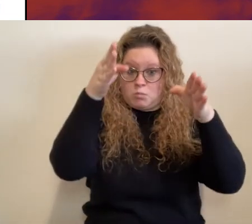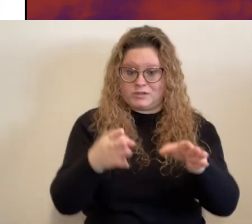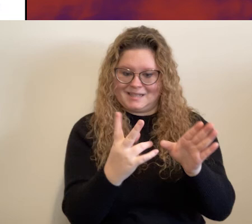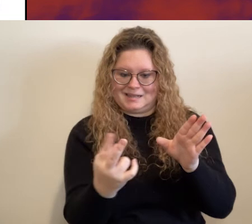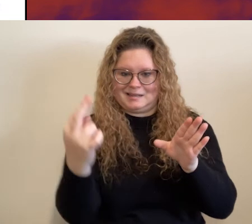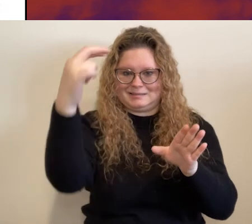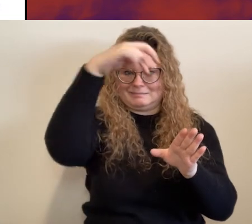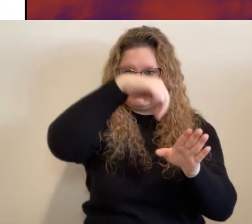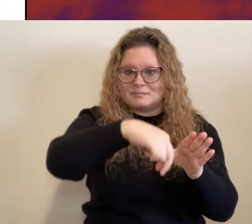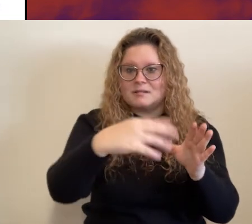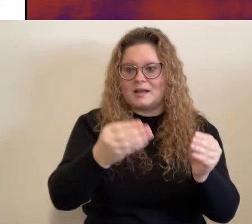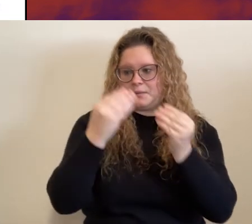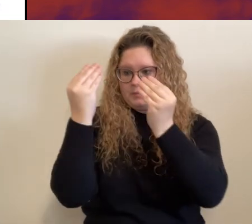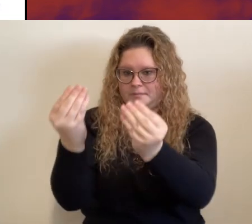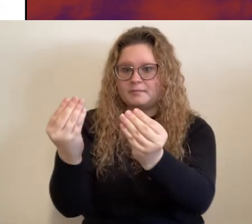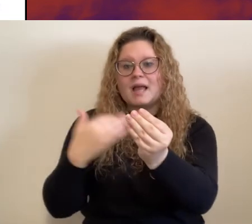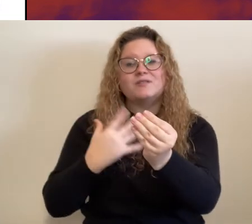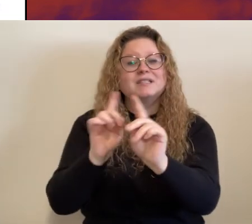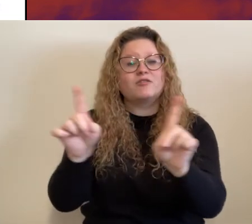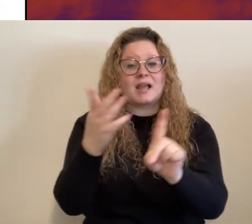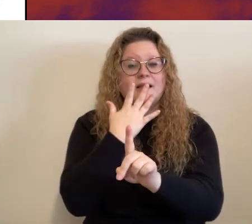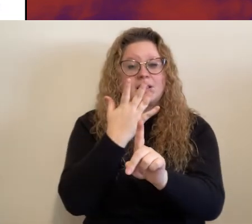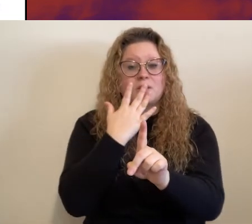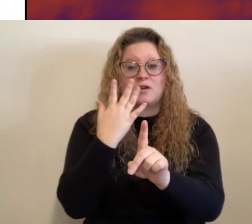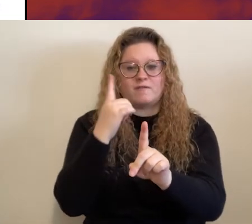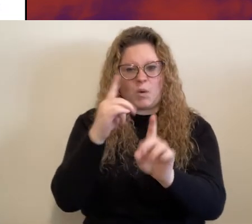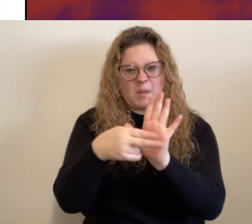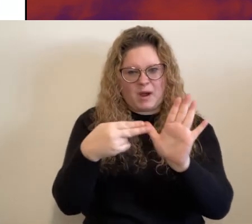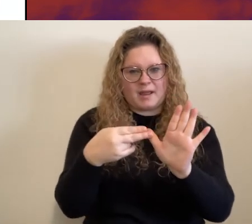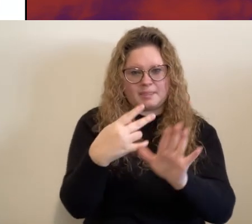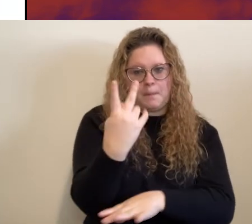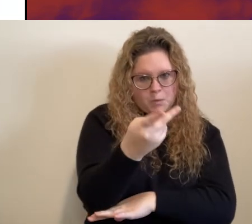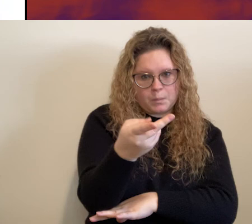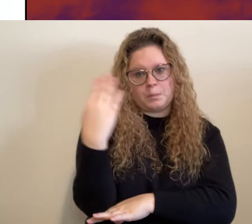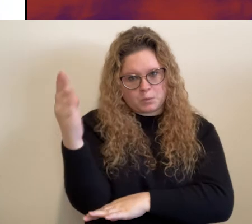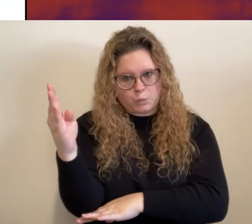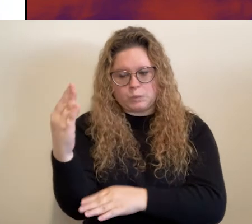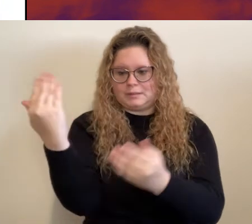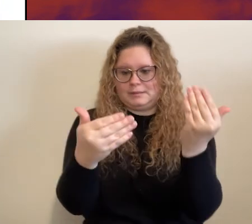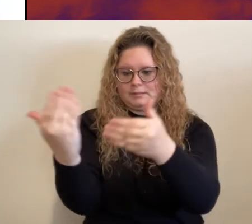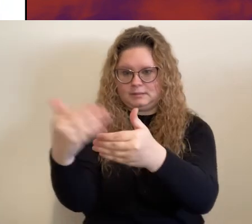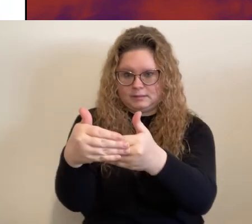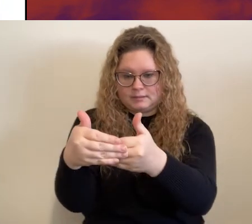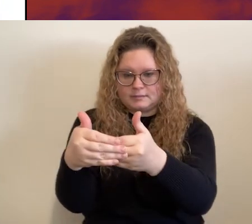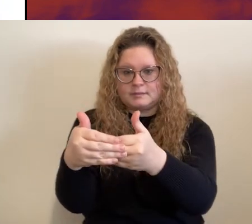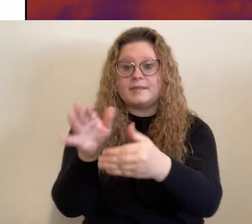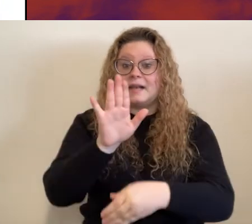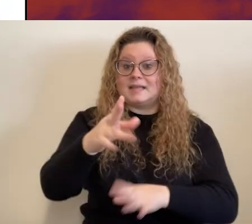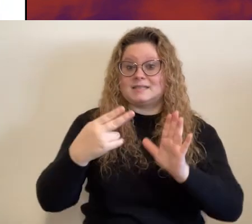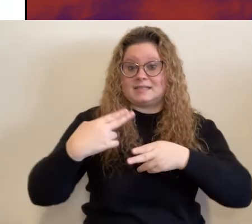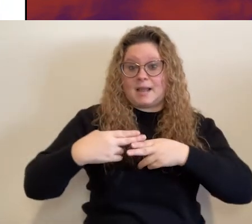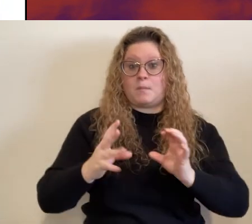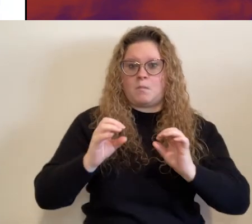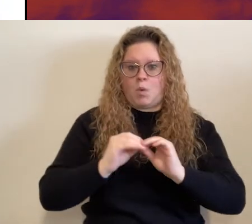sort of gradient to capture the different colors in the brand. Make sure that, his name is more potent,